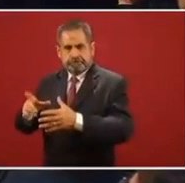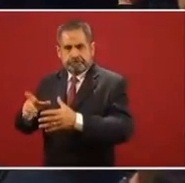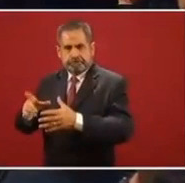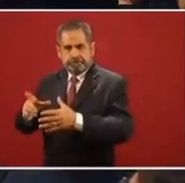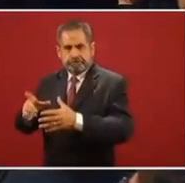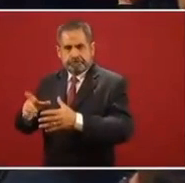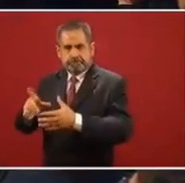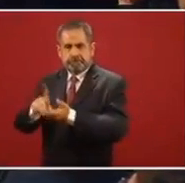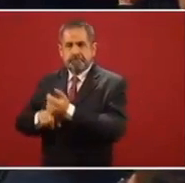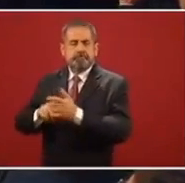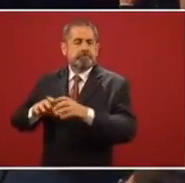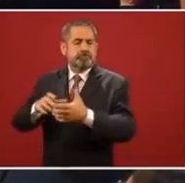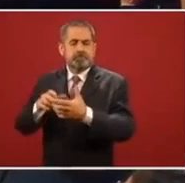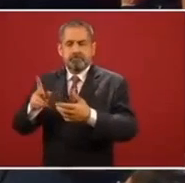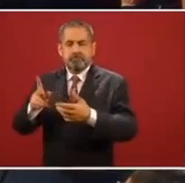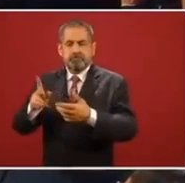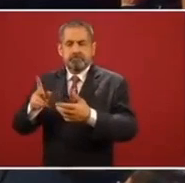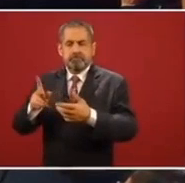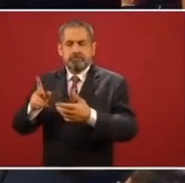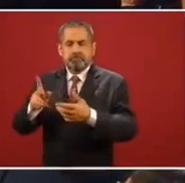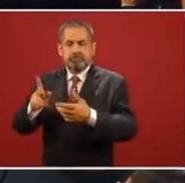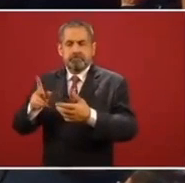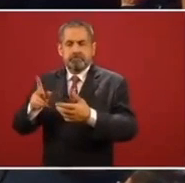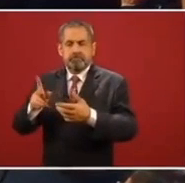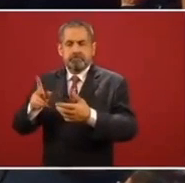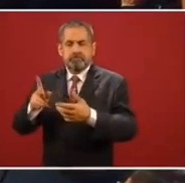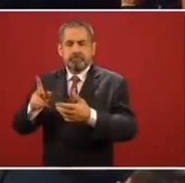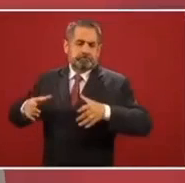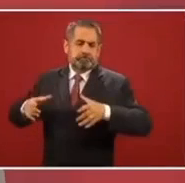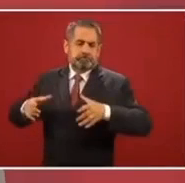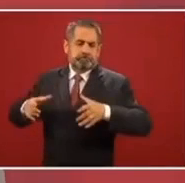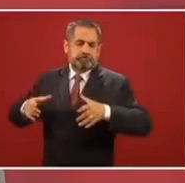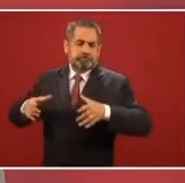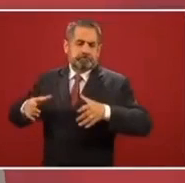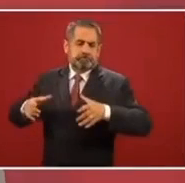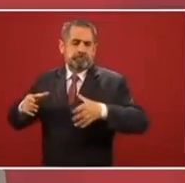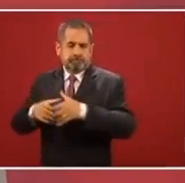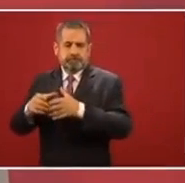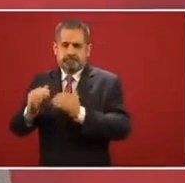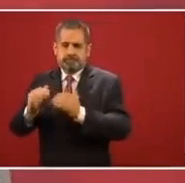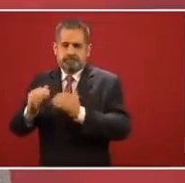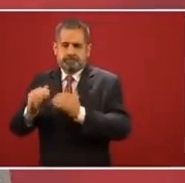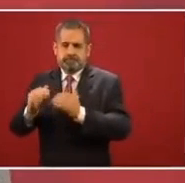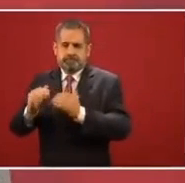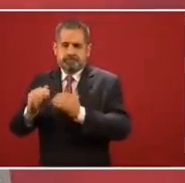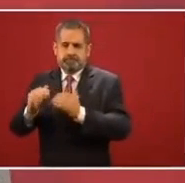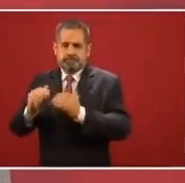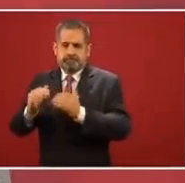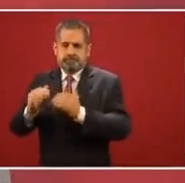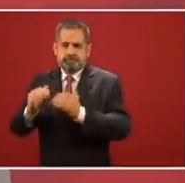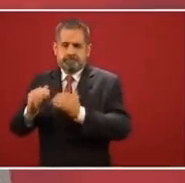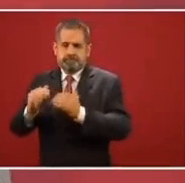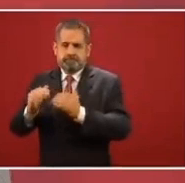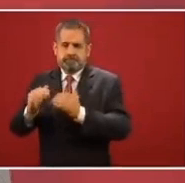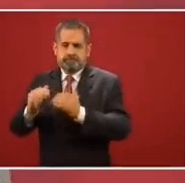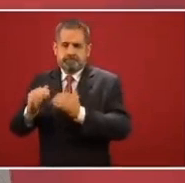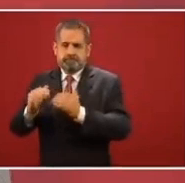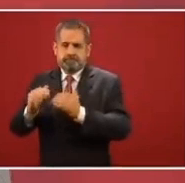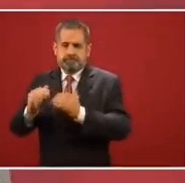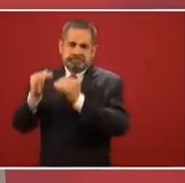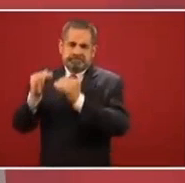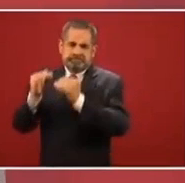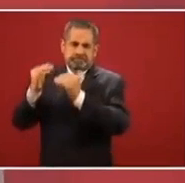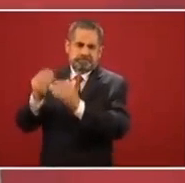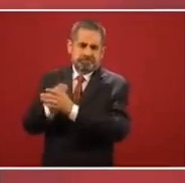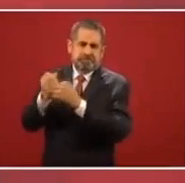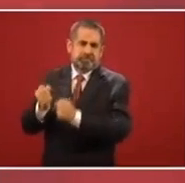catalog estratégicas of strategic del más alto nivel. matters at the very highest